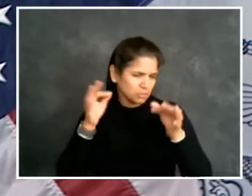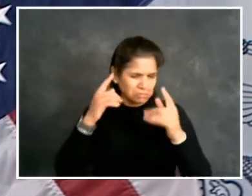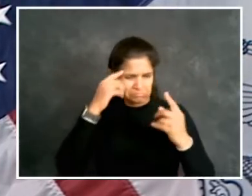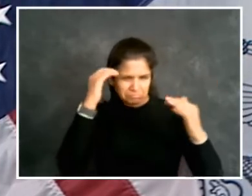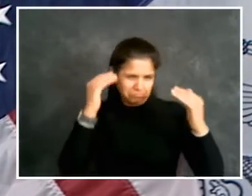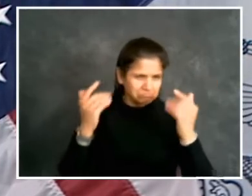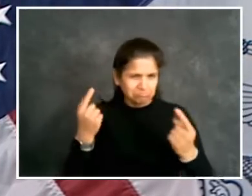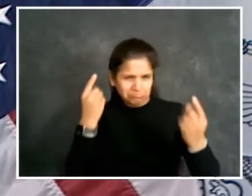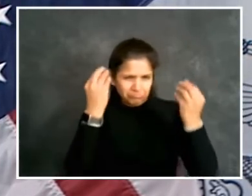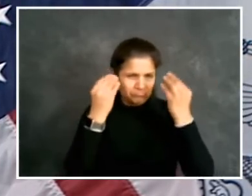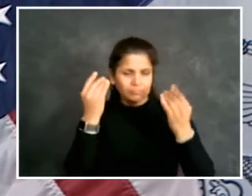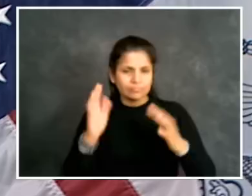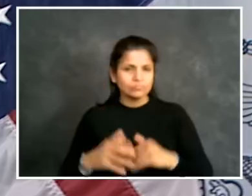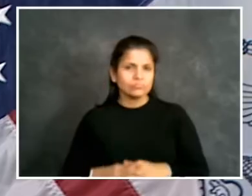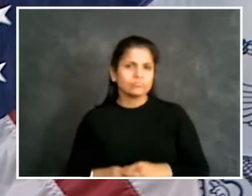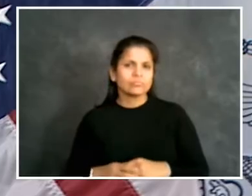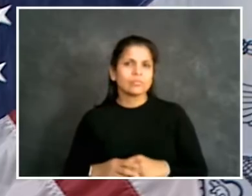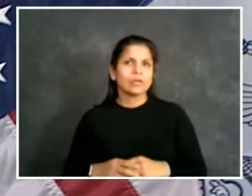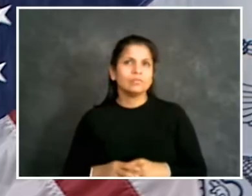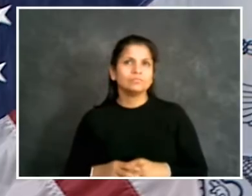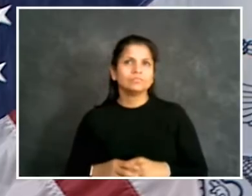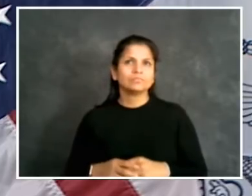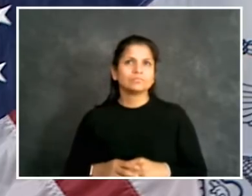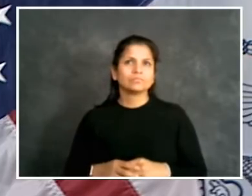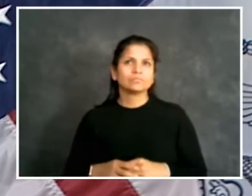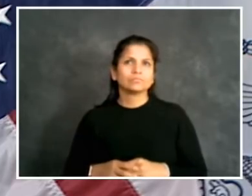using footage to promote an